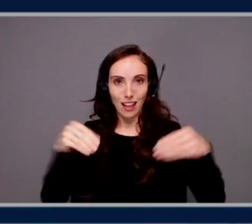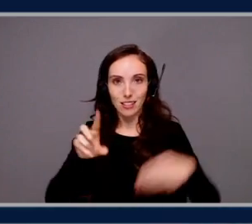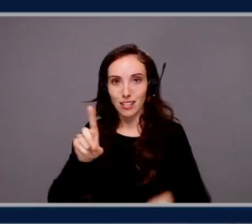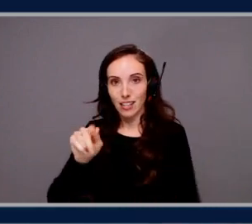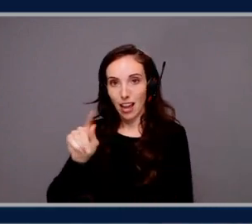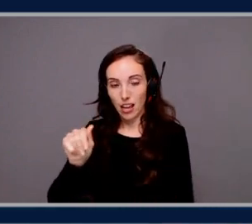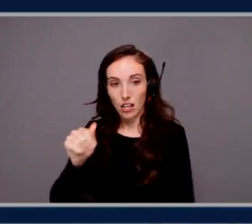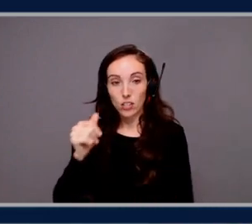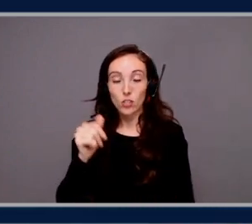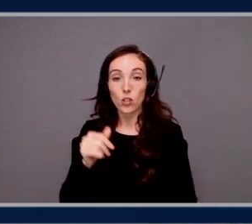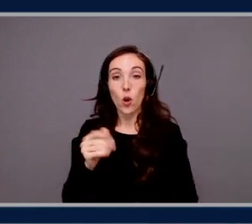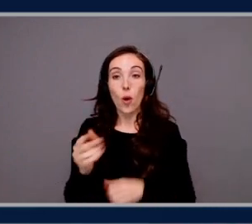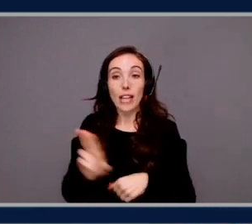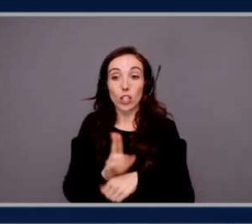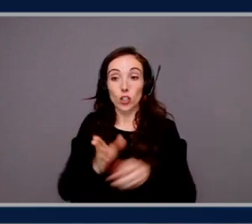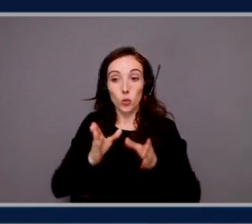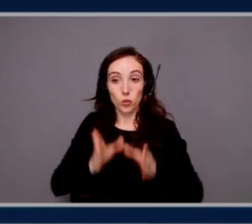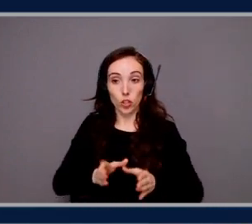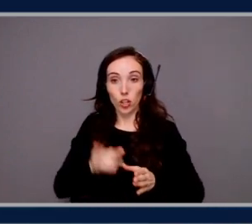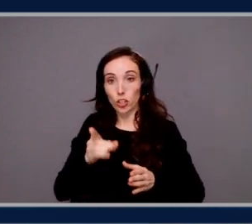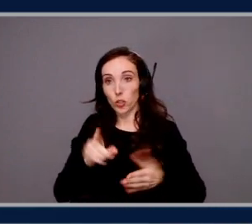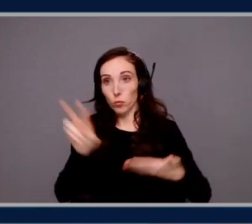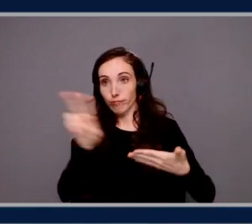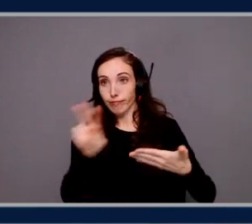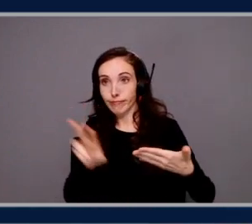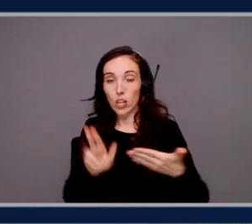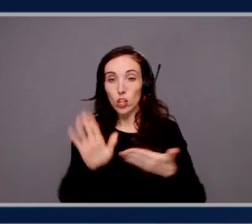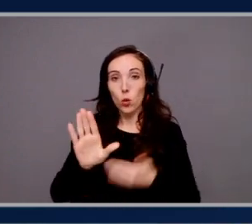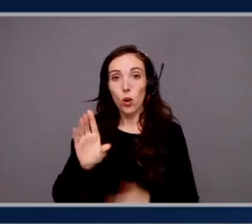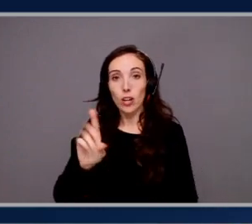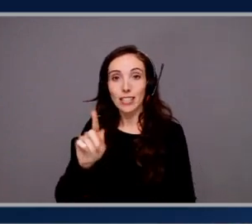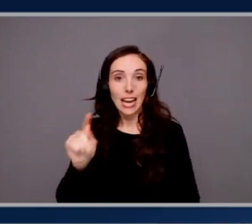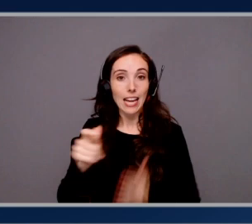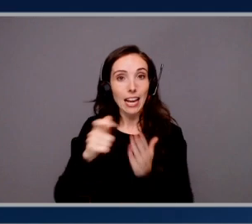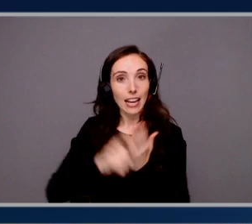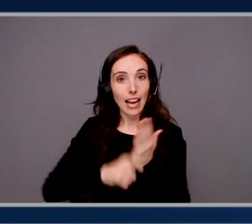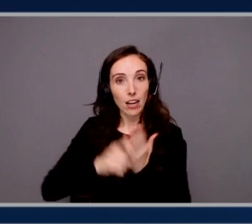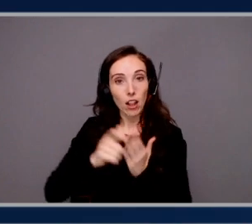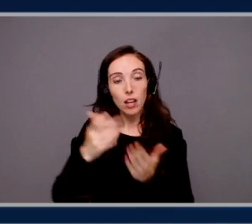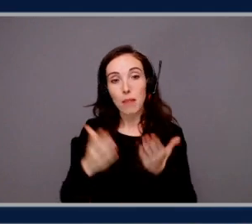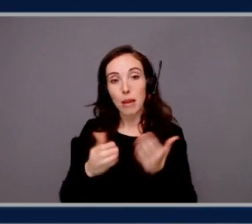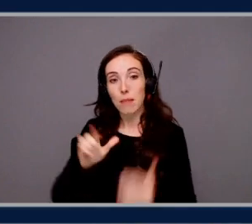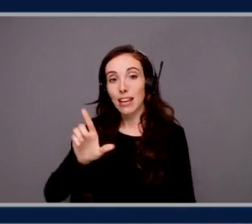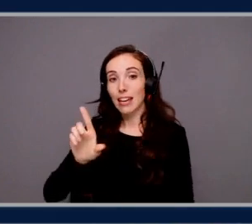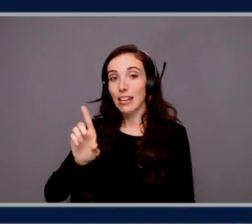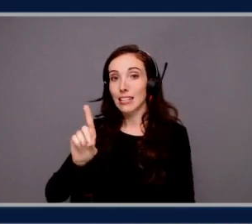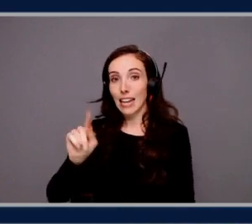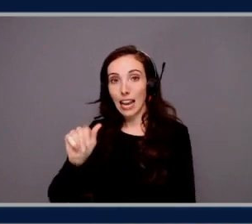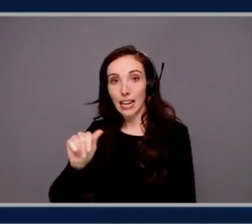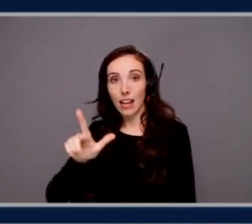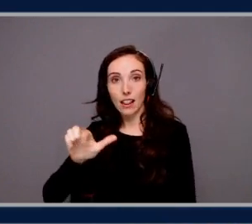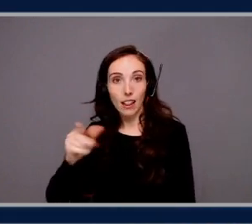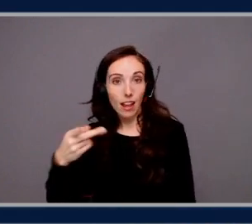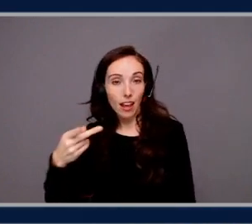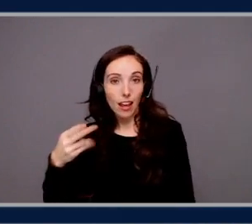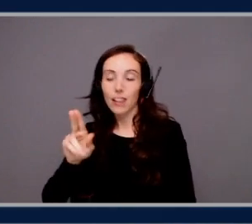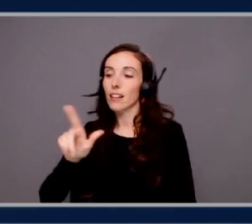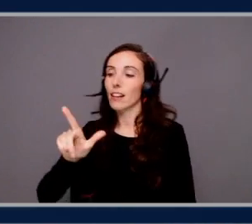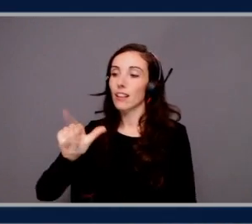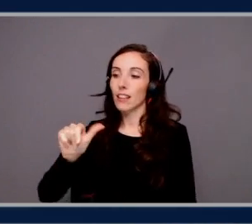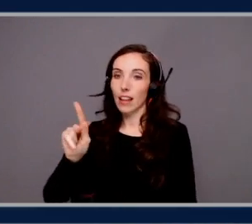you want to go through your data catalog. The data could be on your data lake, data could be on your data warehouse. So